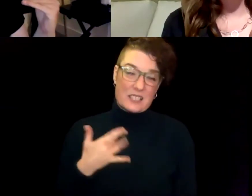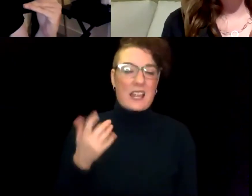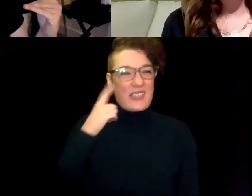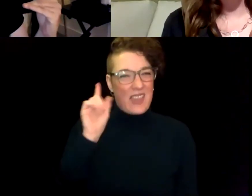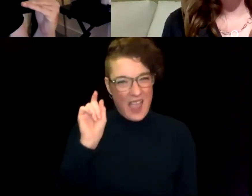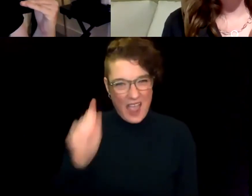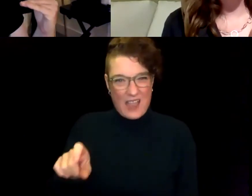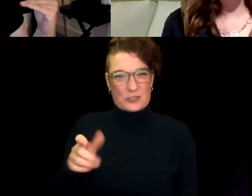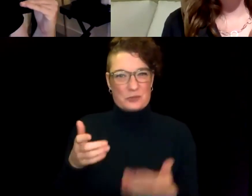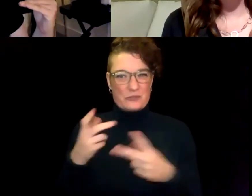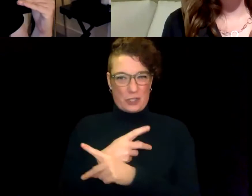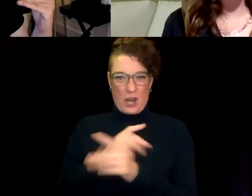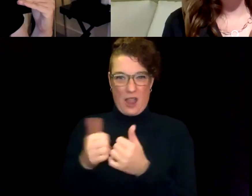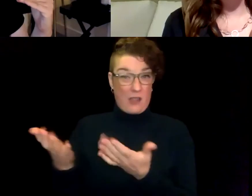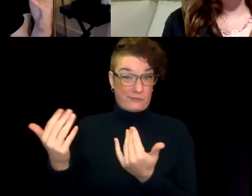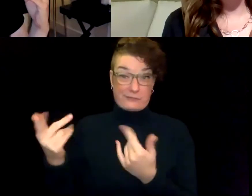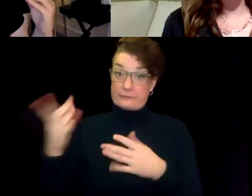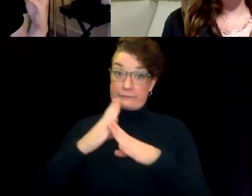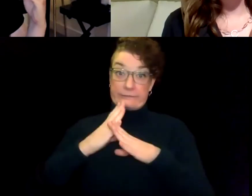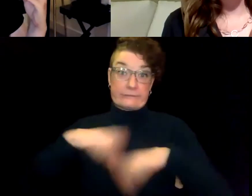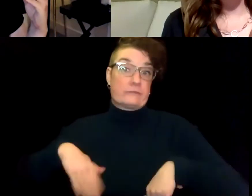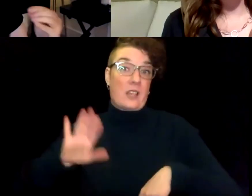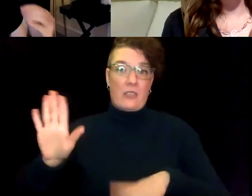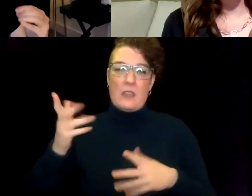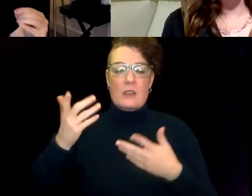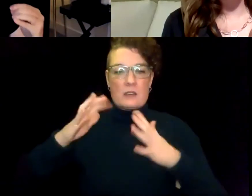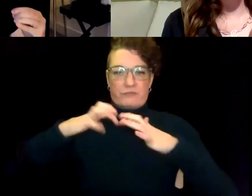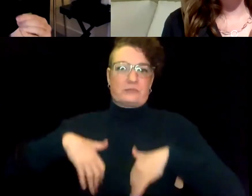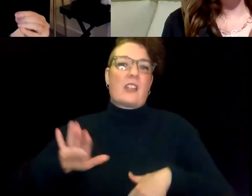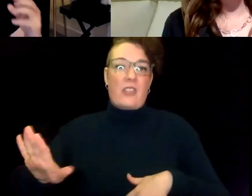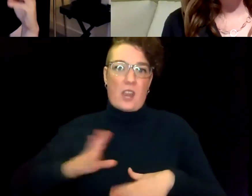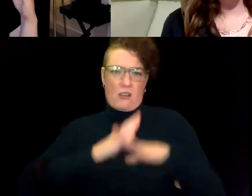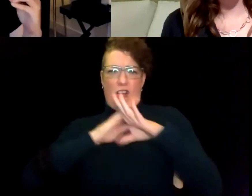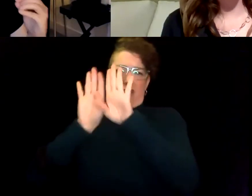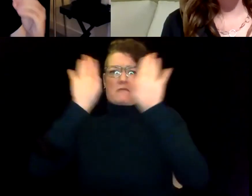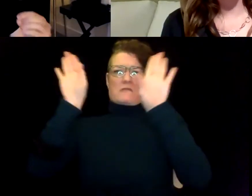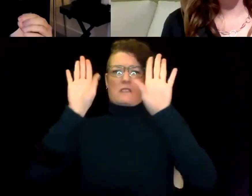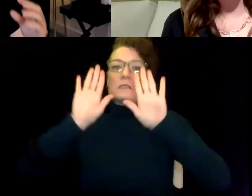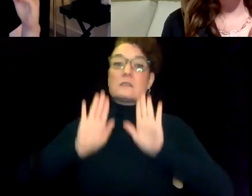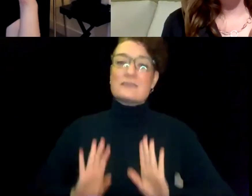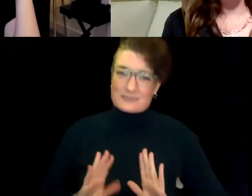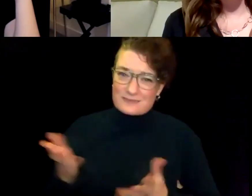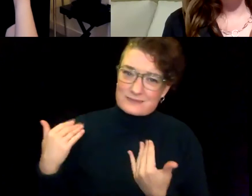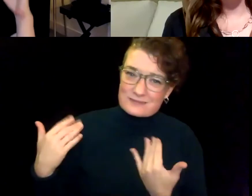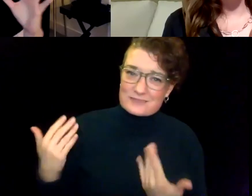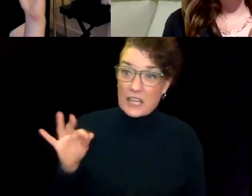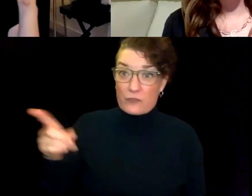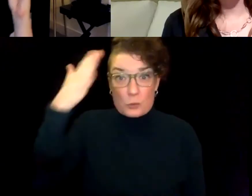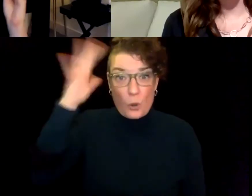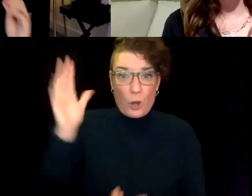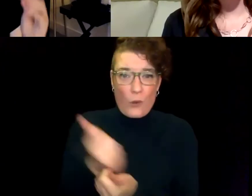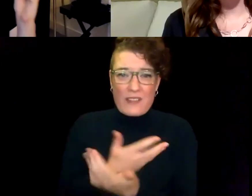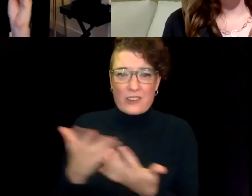guard of, you don't have to know everything all the time. And if you do not know, the best and